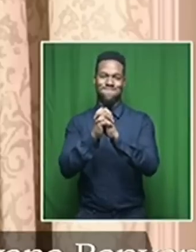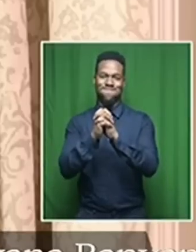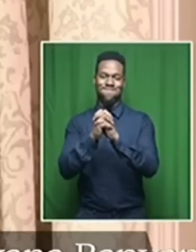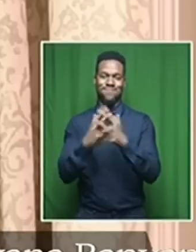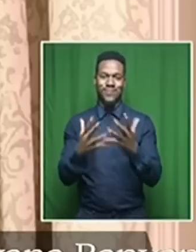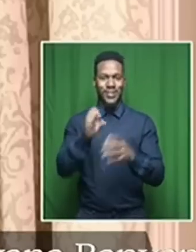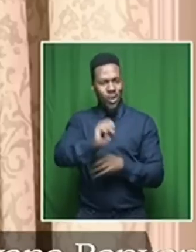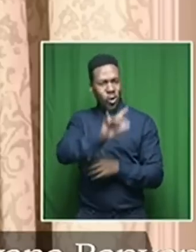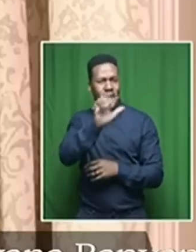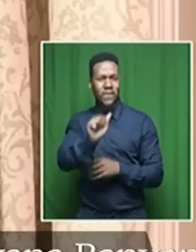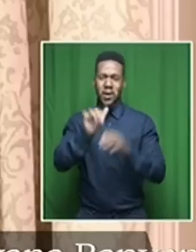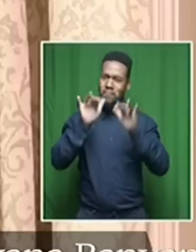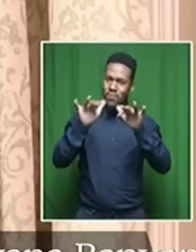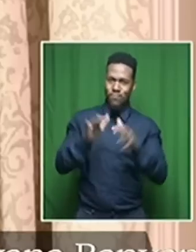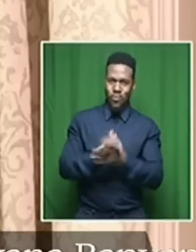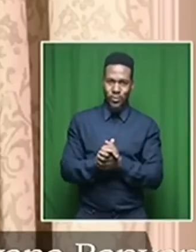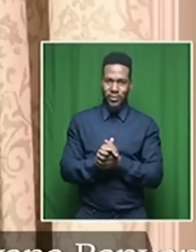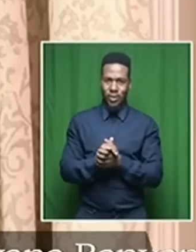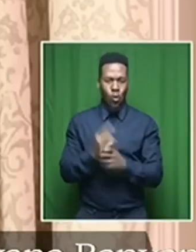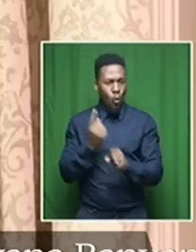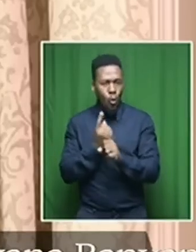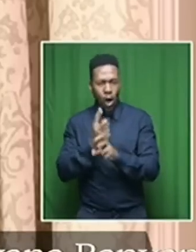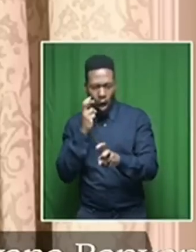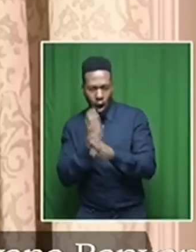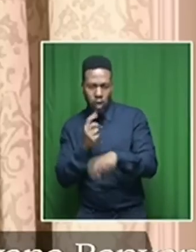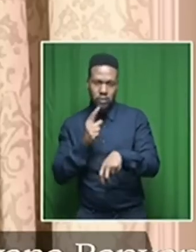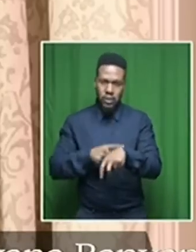Africans in times of difficulty,